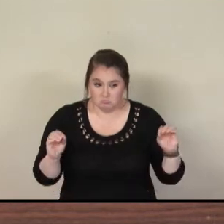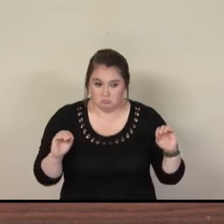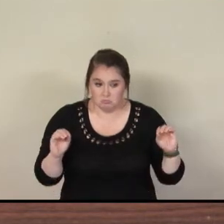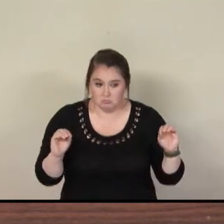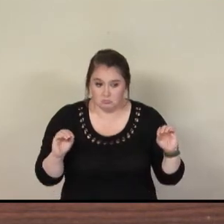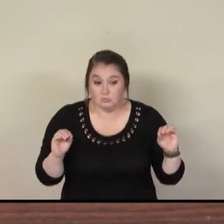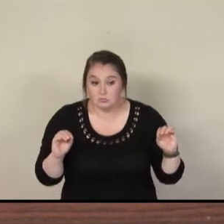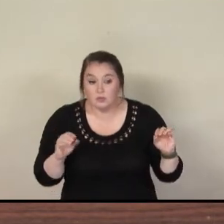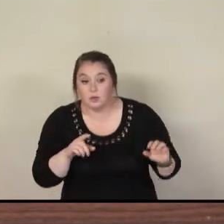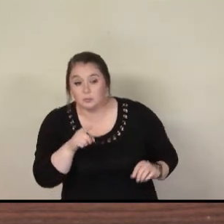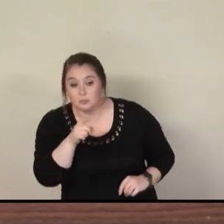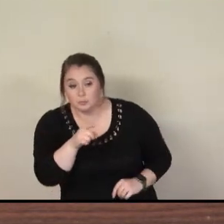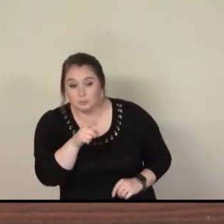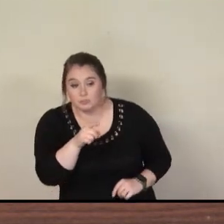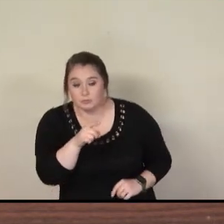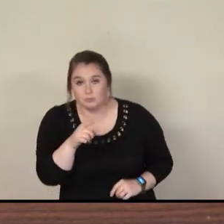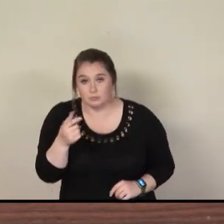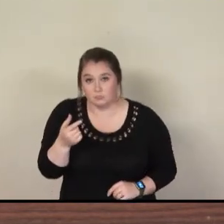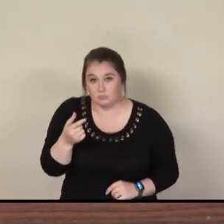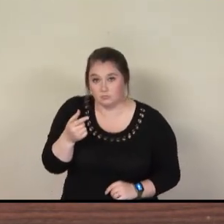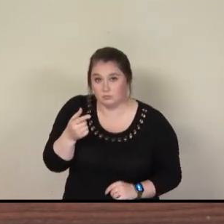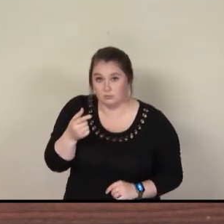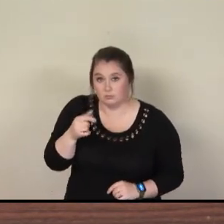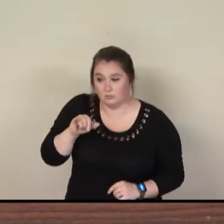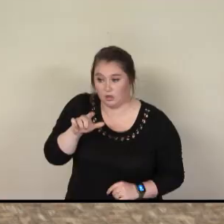Okay. Yes, Trustee Guillory?